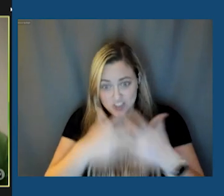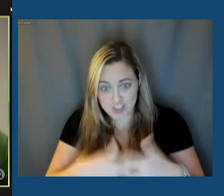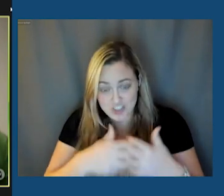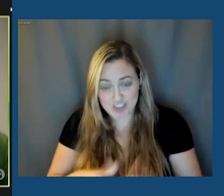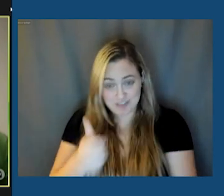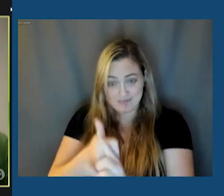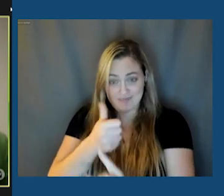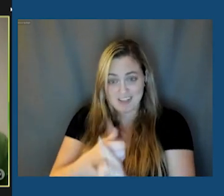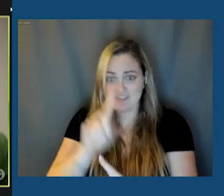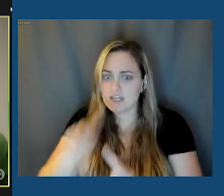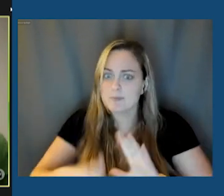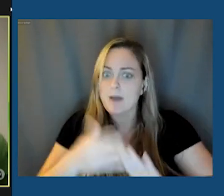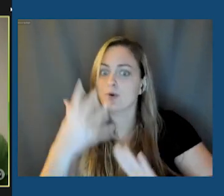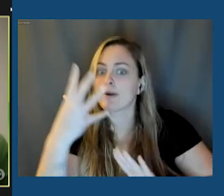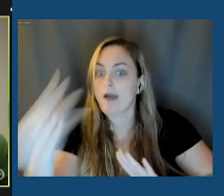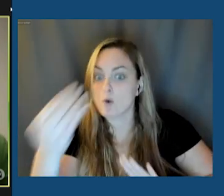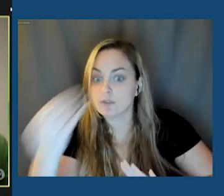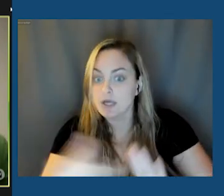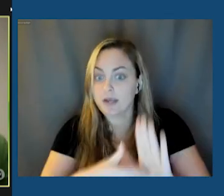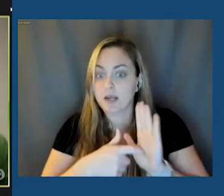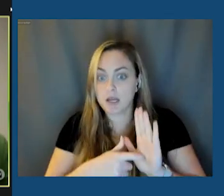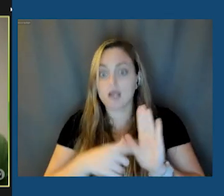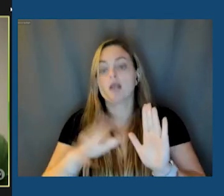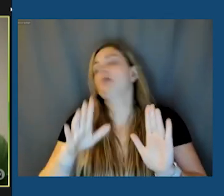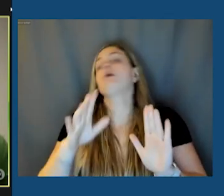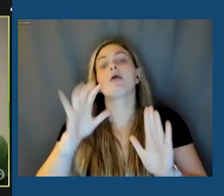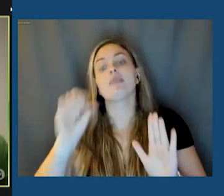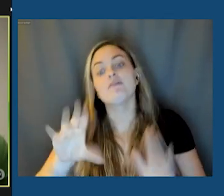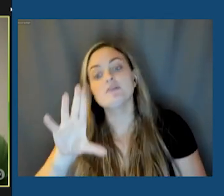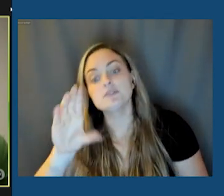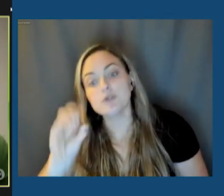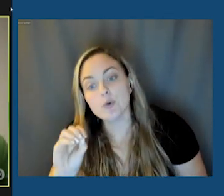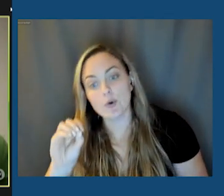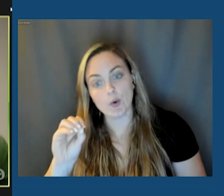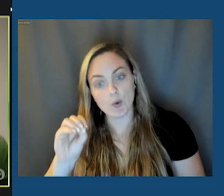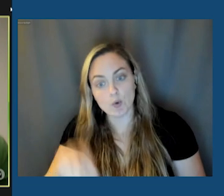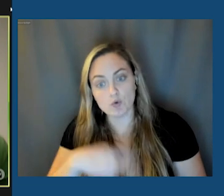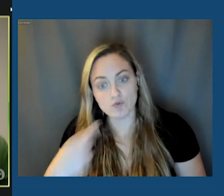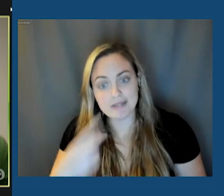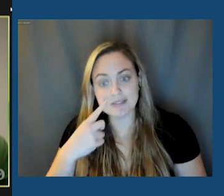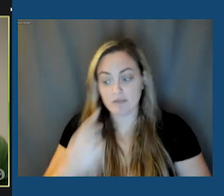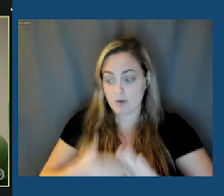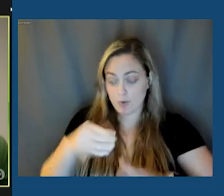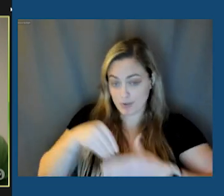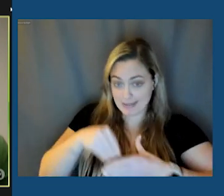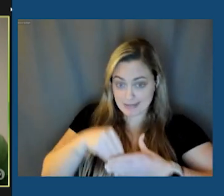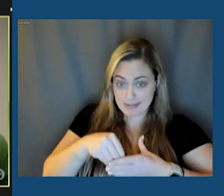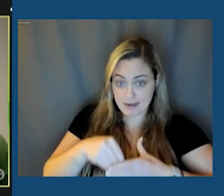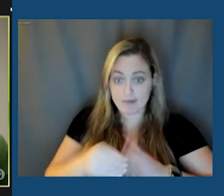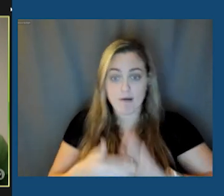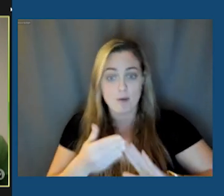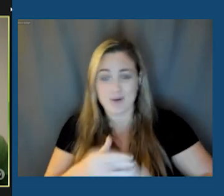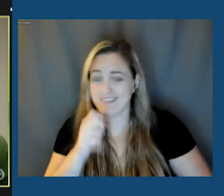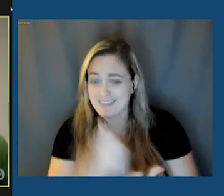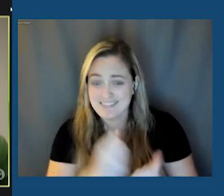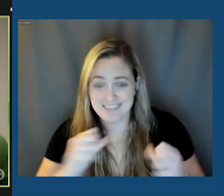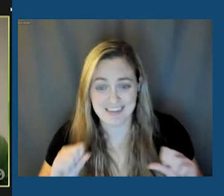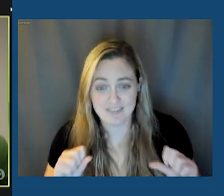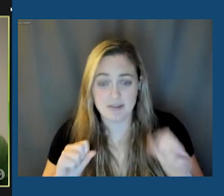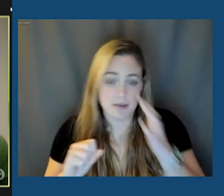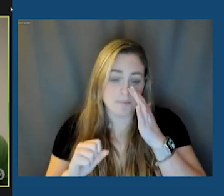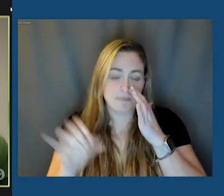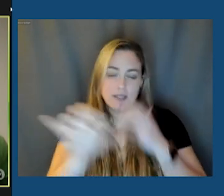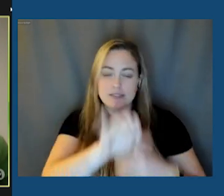to be operated outside. They do pose a carbon monoxide risk if they're operated inside or operated unsafely. Ditto